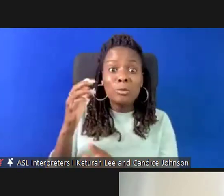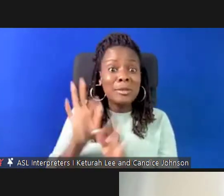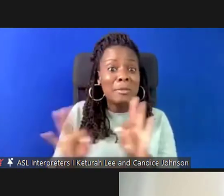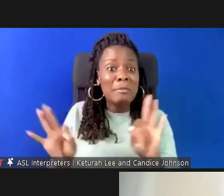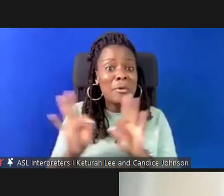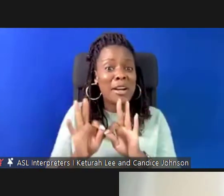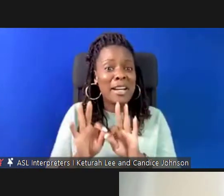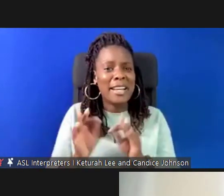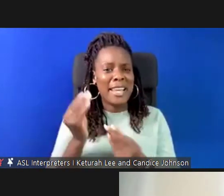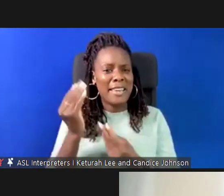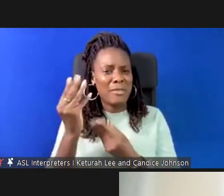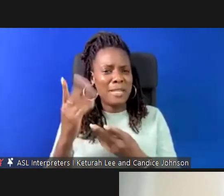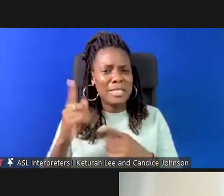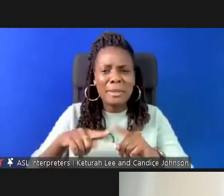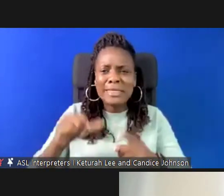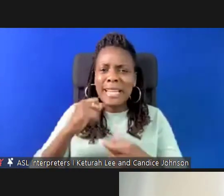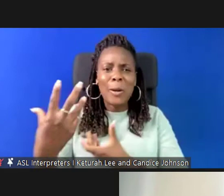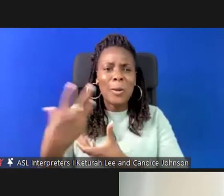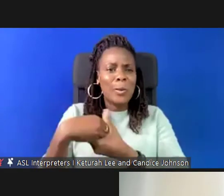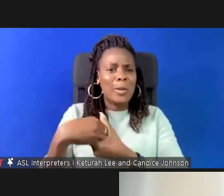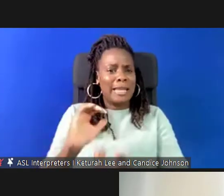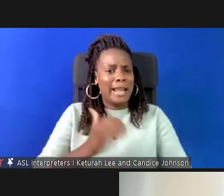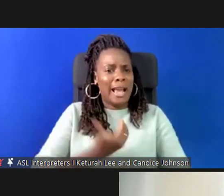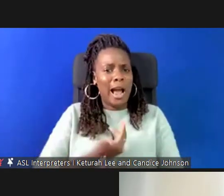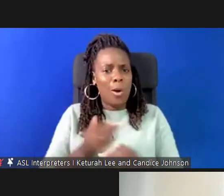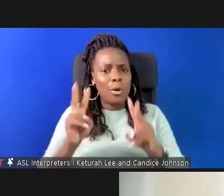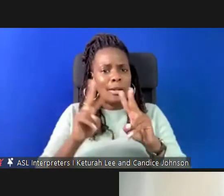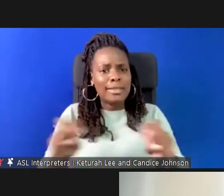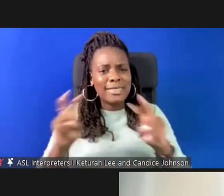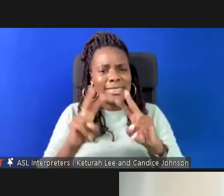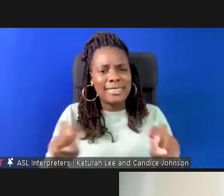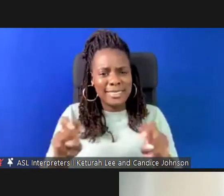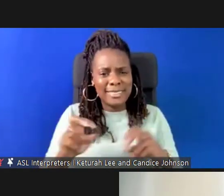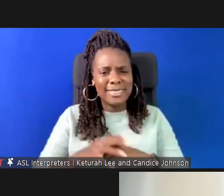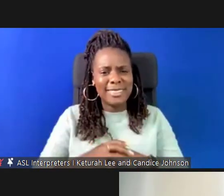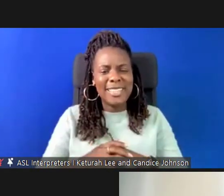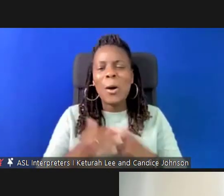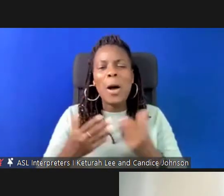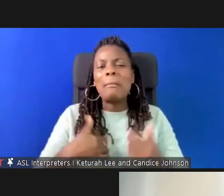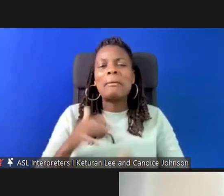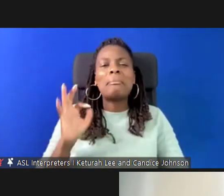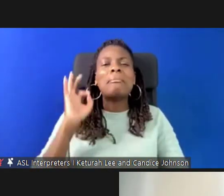of our assessments. So just want to throw those thoughts out there to see what you think about that.